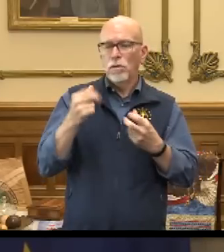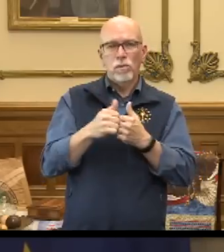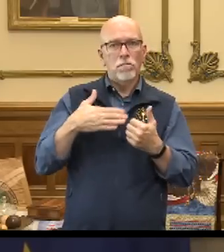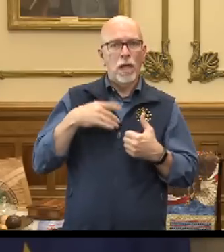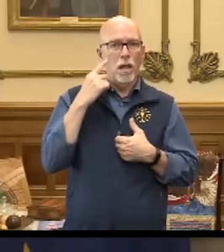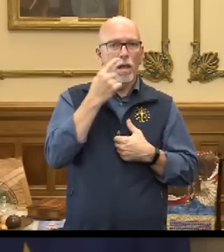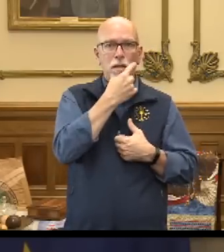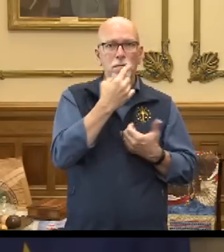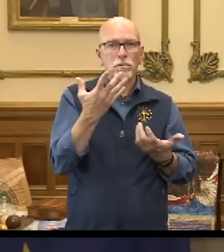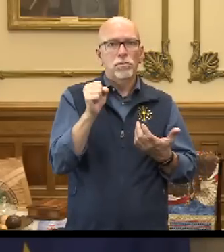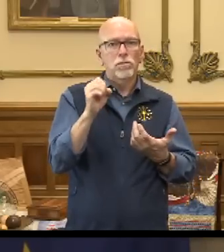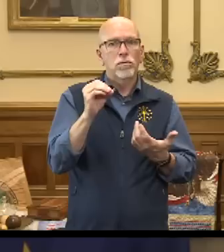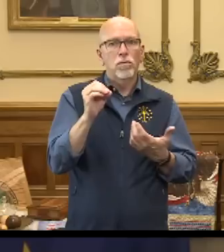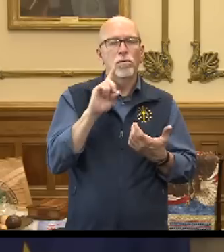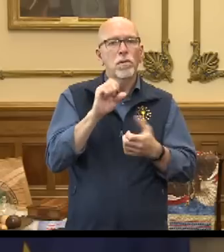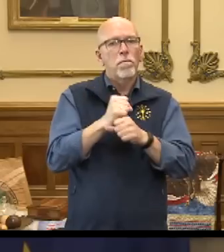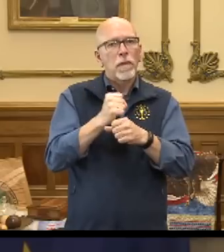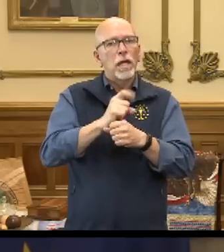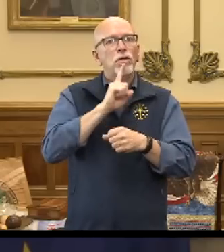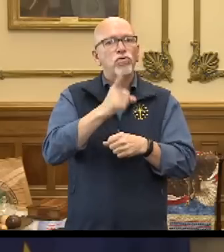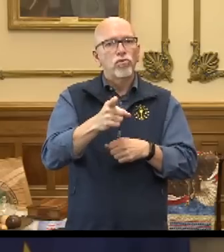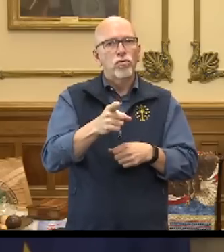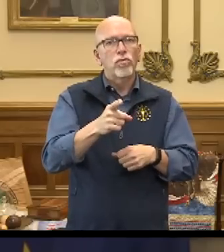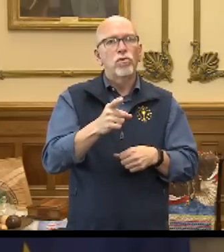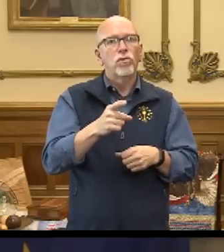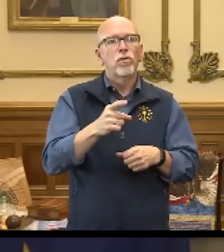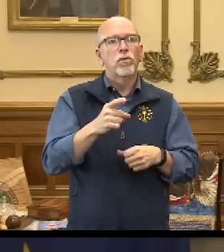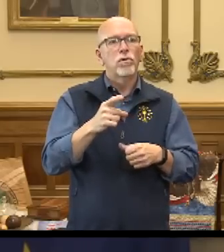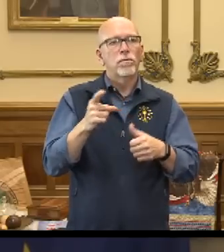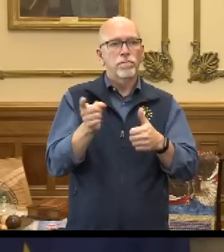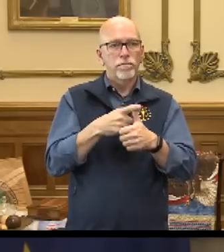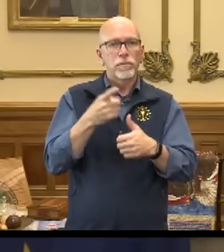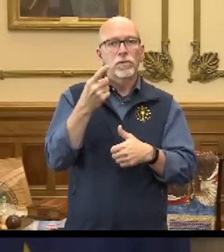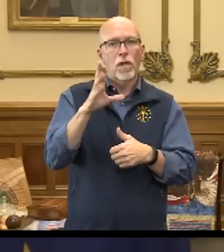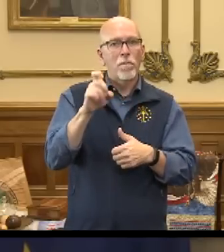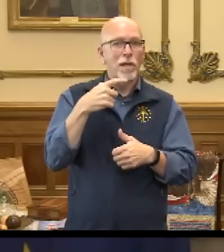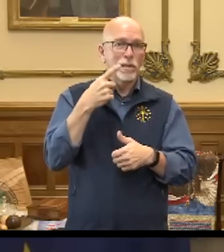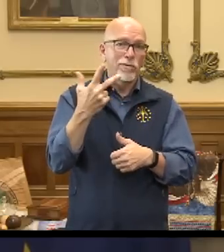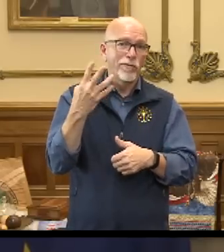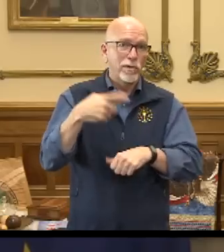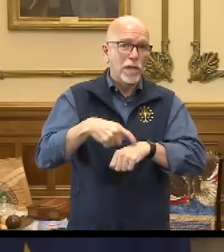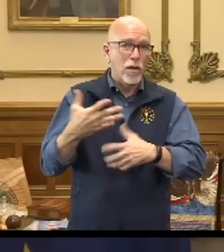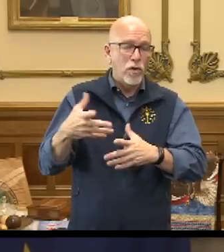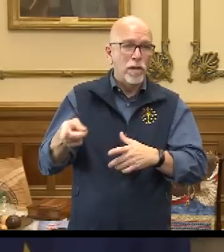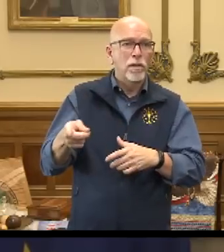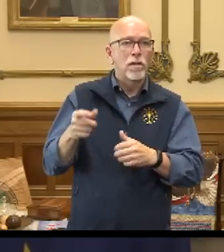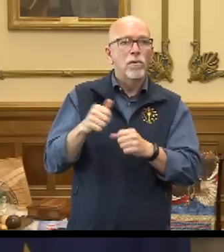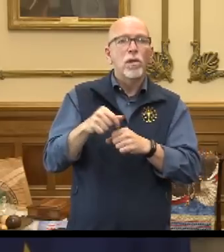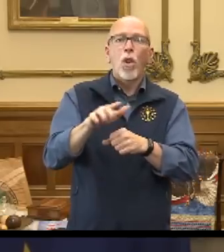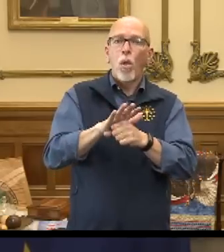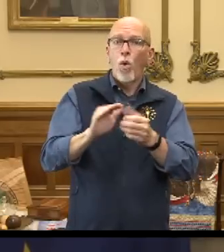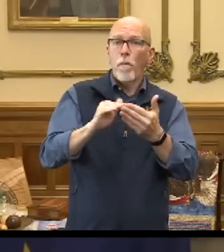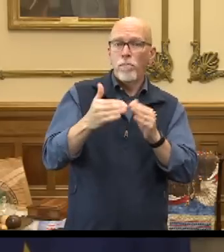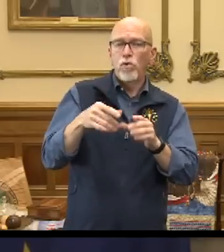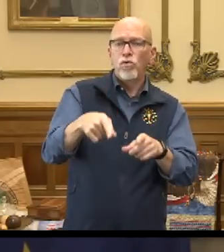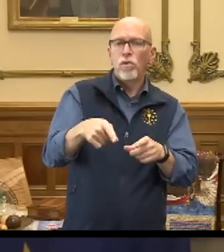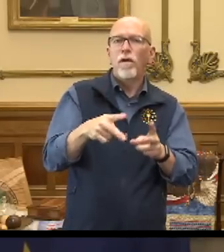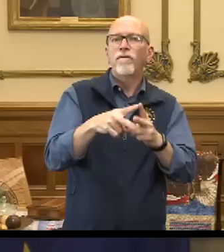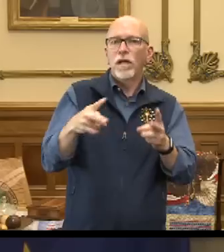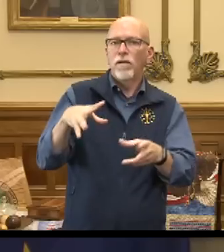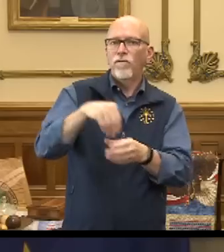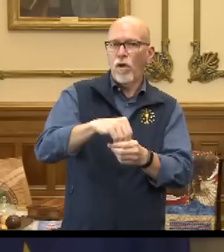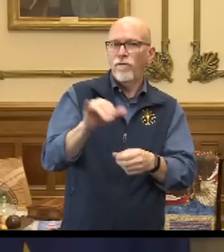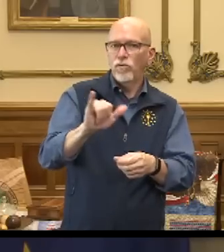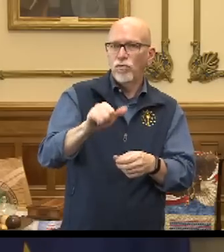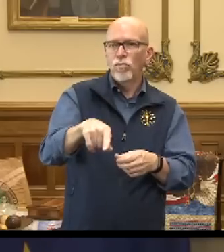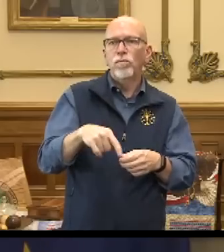2 eyes. So it's just making sure, that Dr. Box has said 3 or 4 times today that the local community is also very involved in